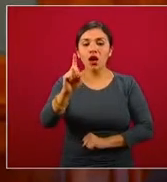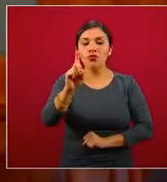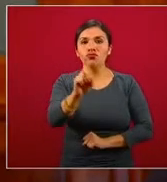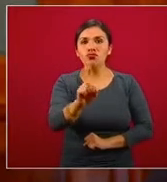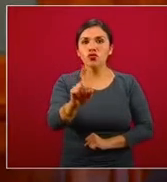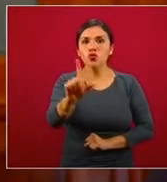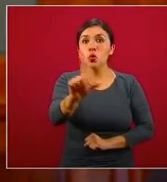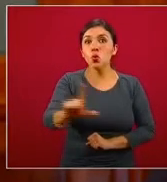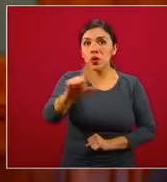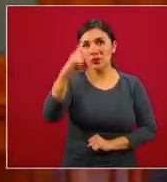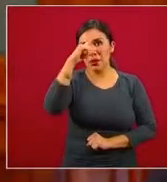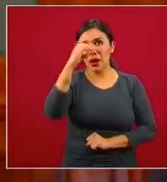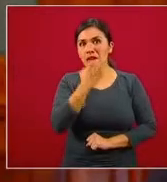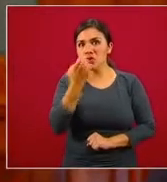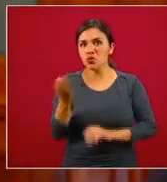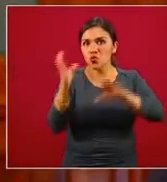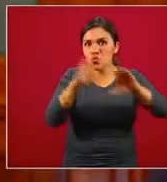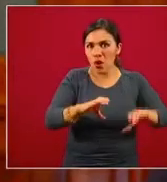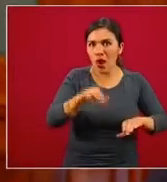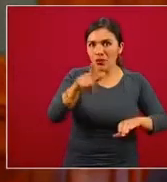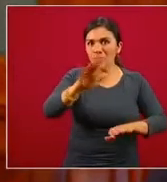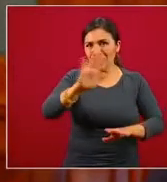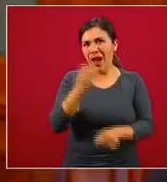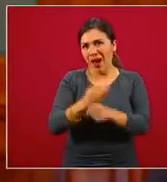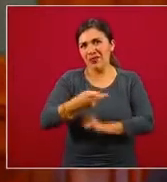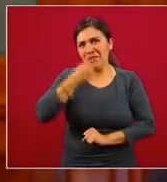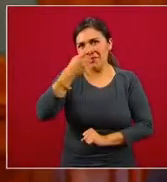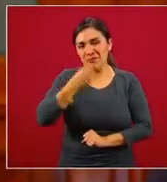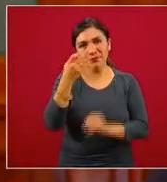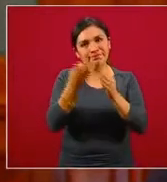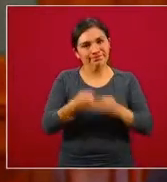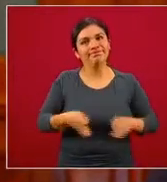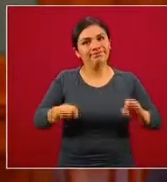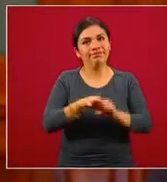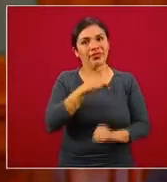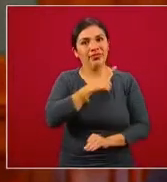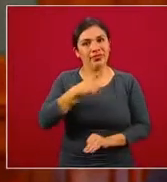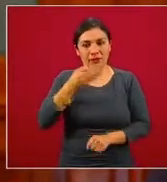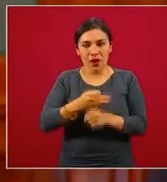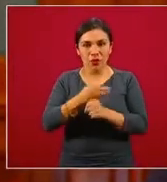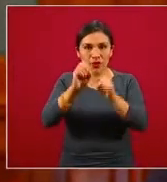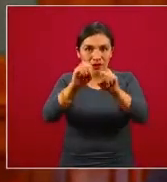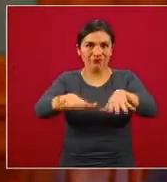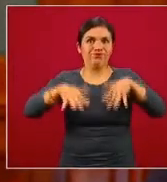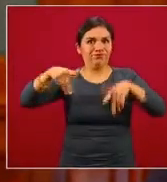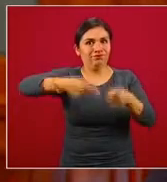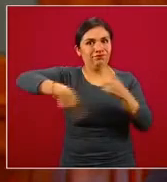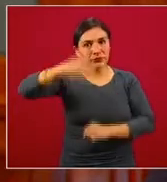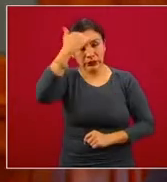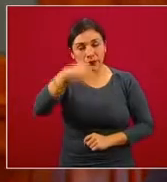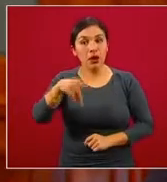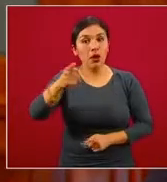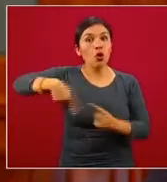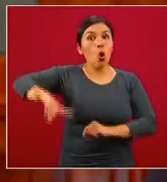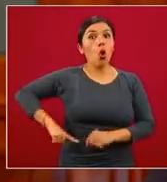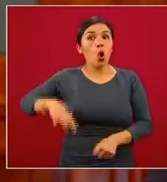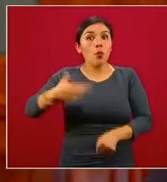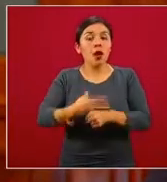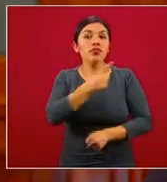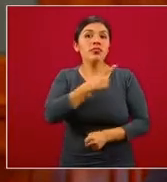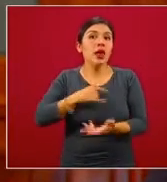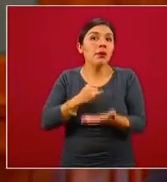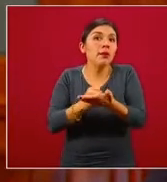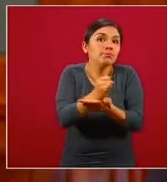health authorities of each one of the states and governors. And obviously, with the counseling